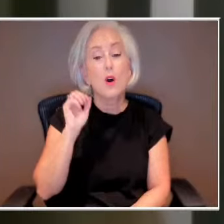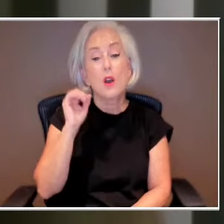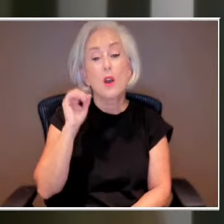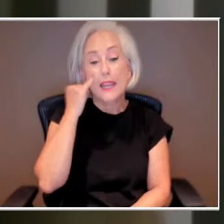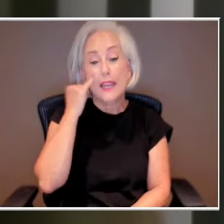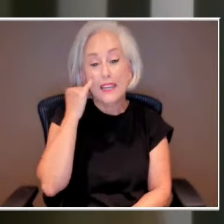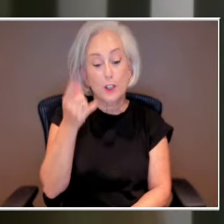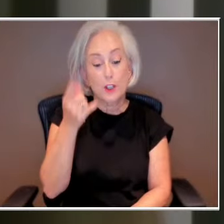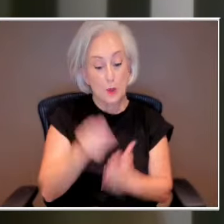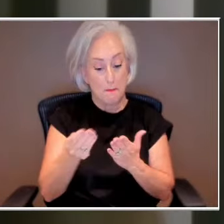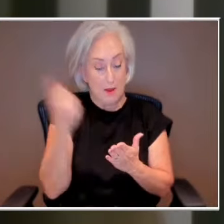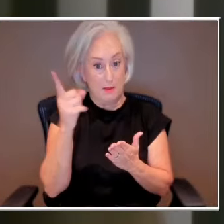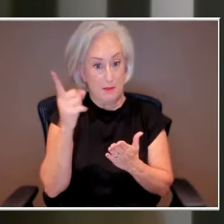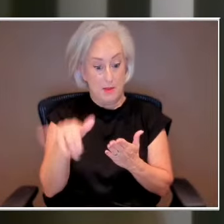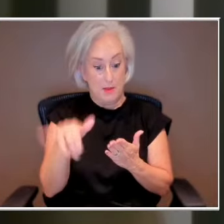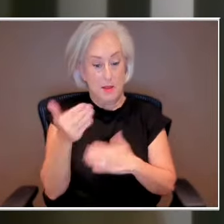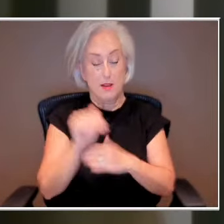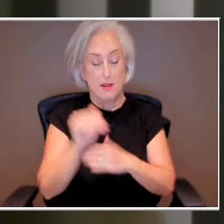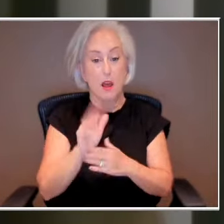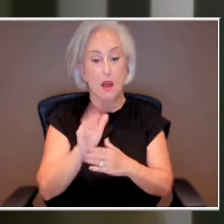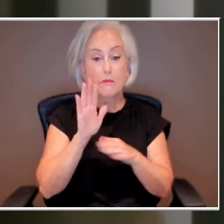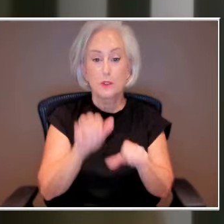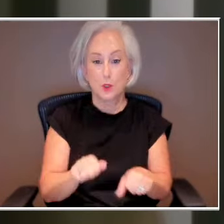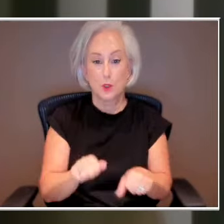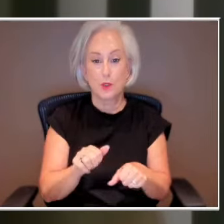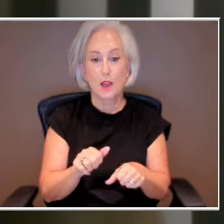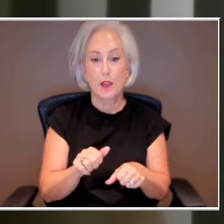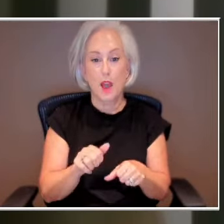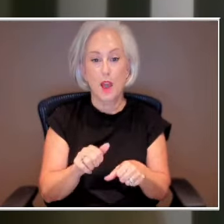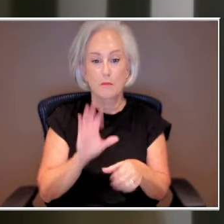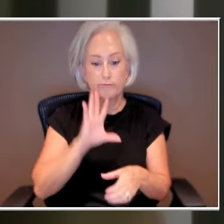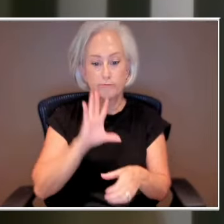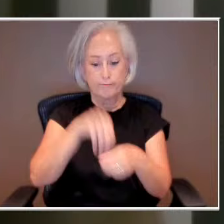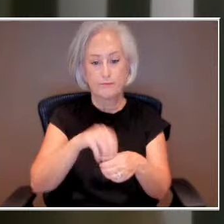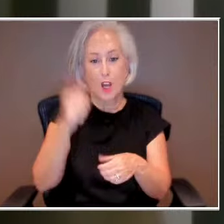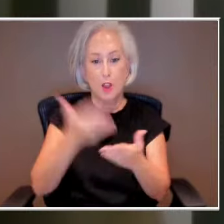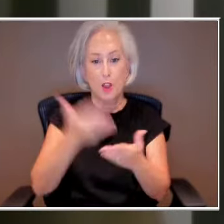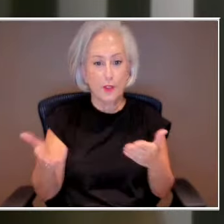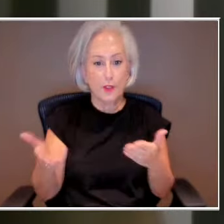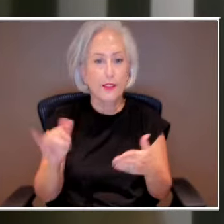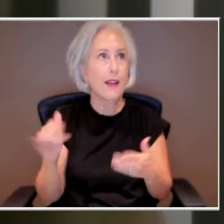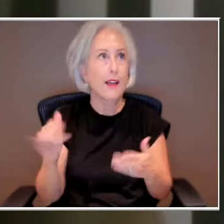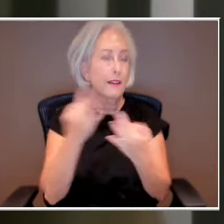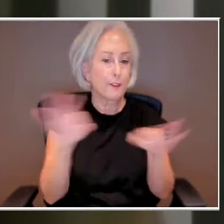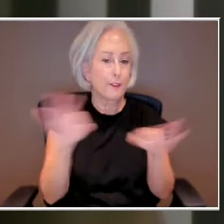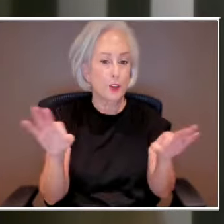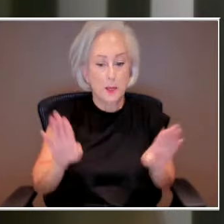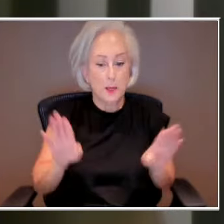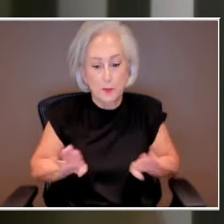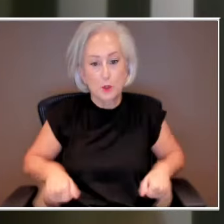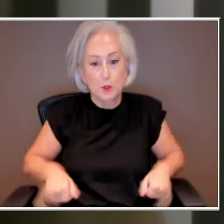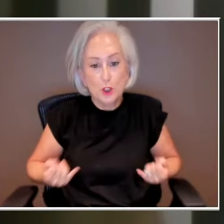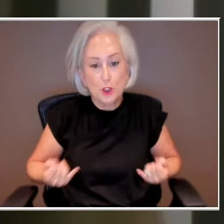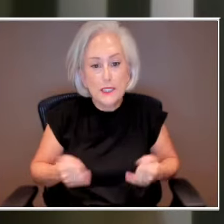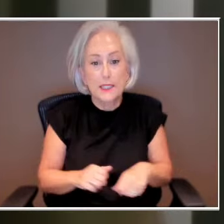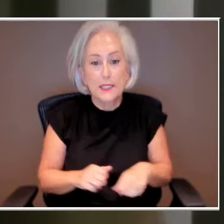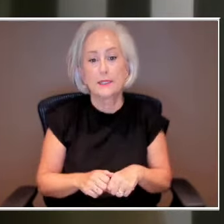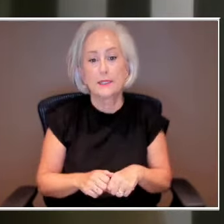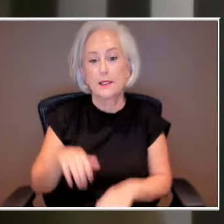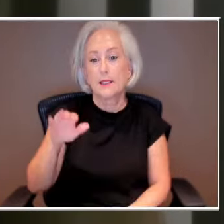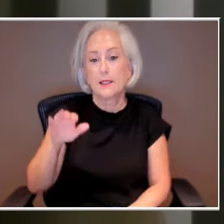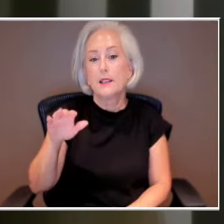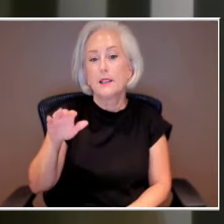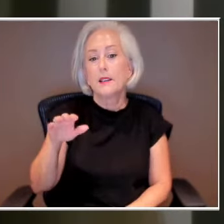that evening, you are entered to win some other great giveaways like free pairs of jeans. Varley is giving away a